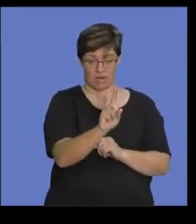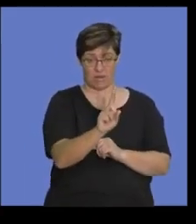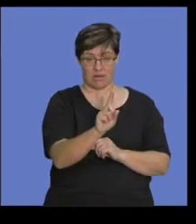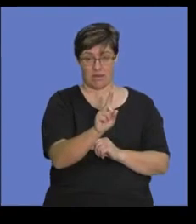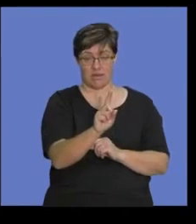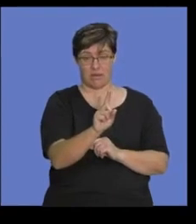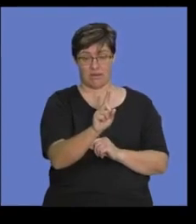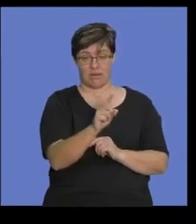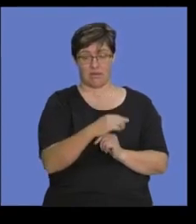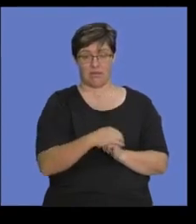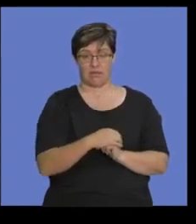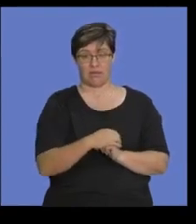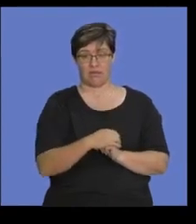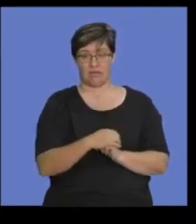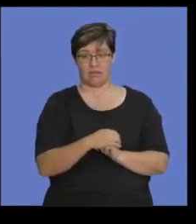1.